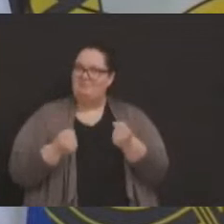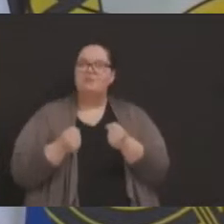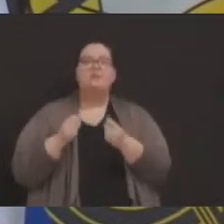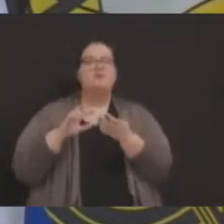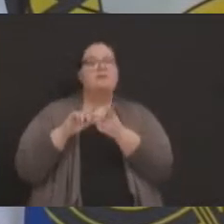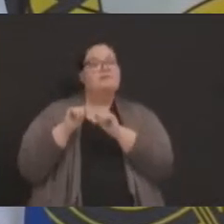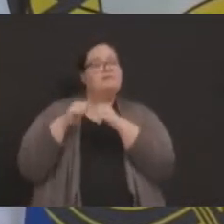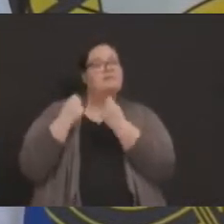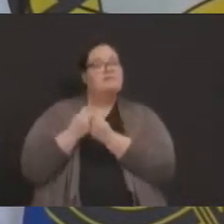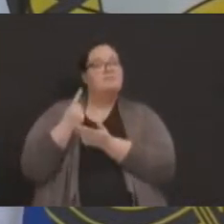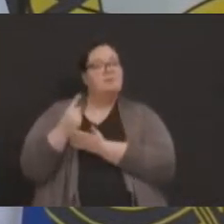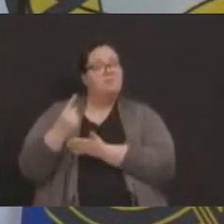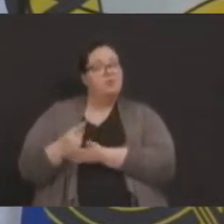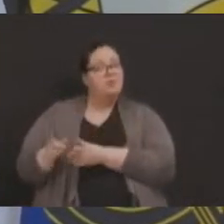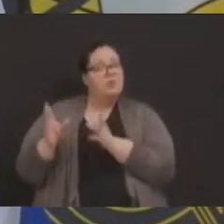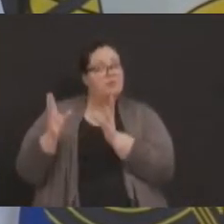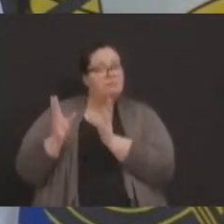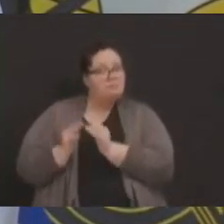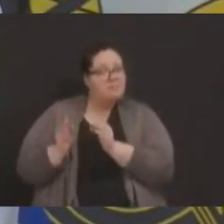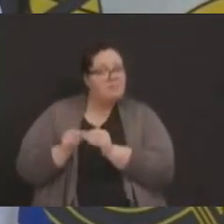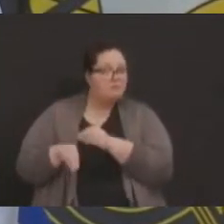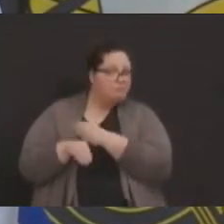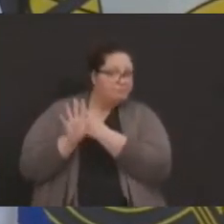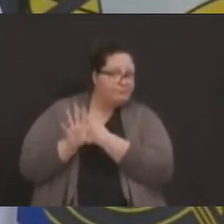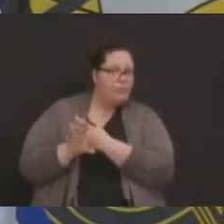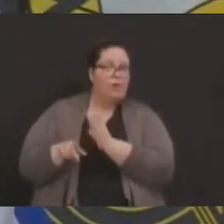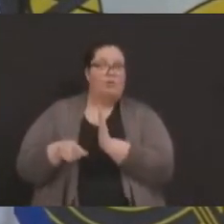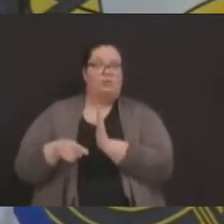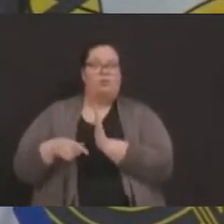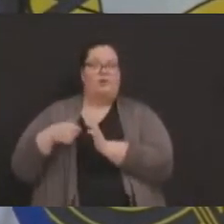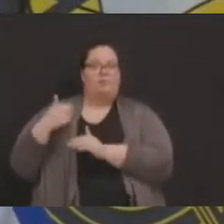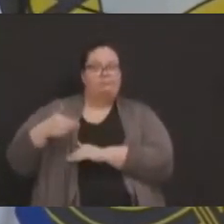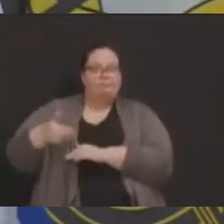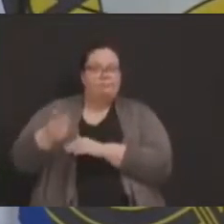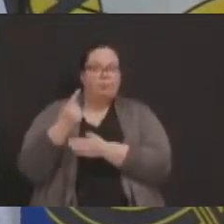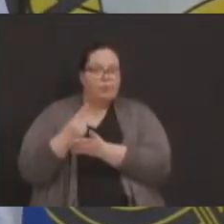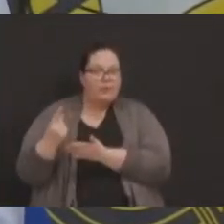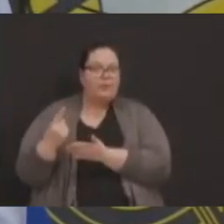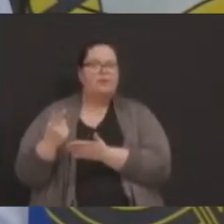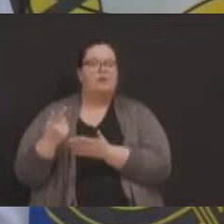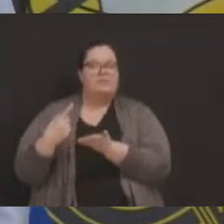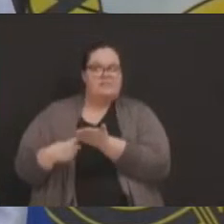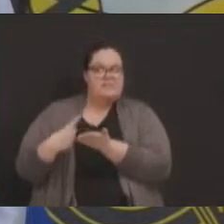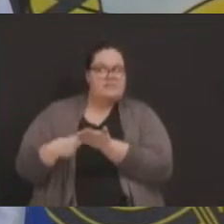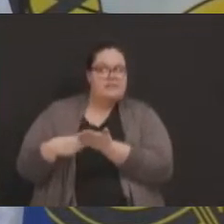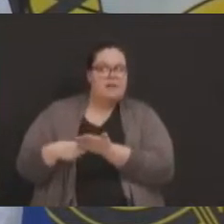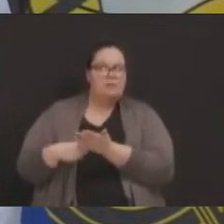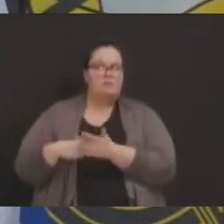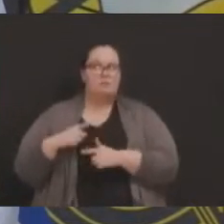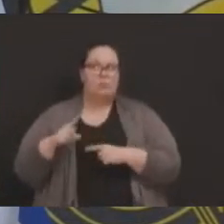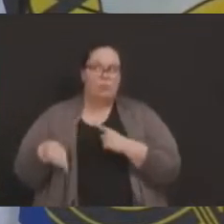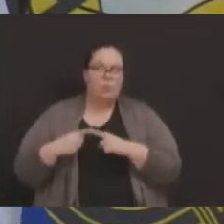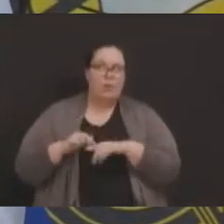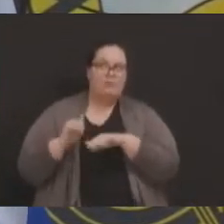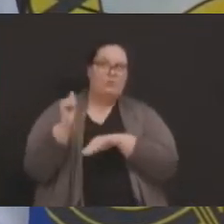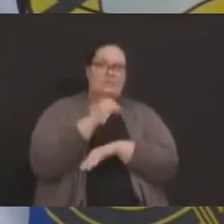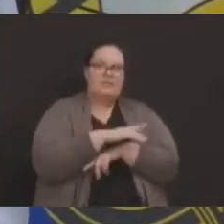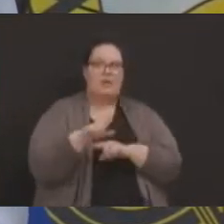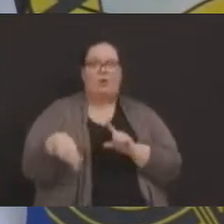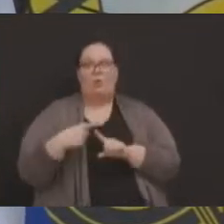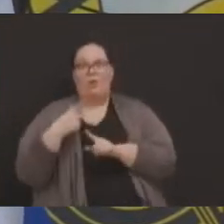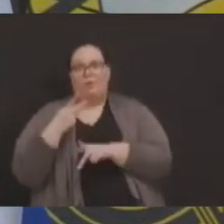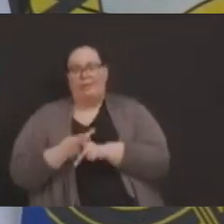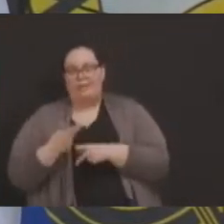components around that. So I am comfortable with the testing, the samples that are sent right now, and I'm comfortable with